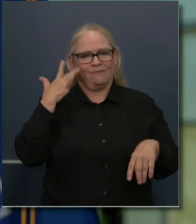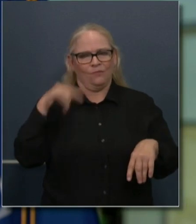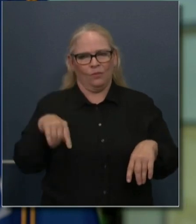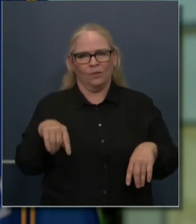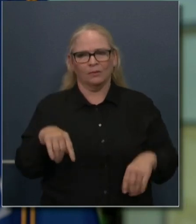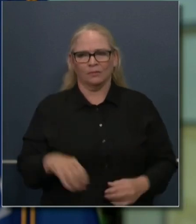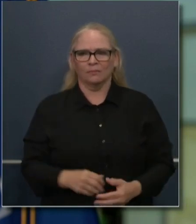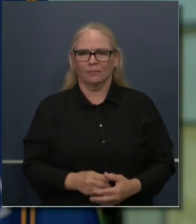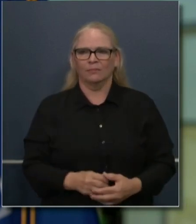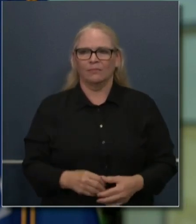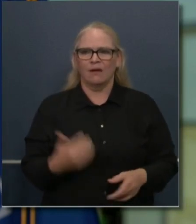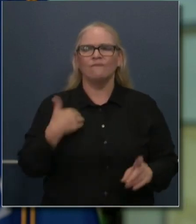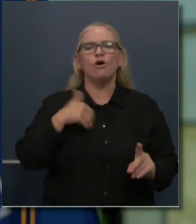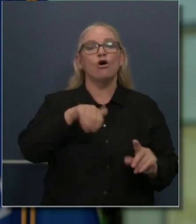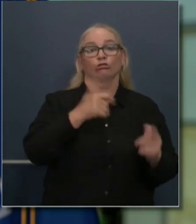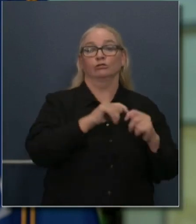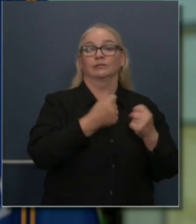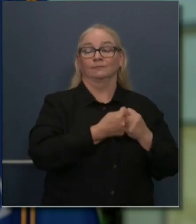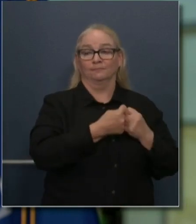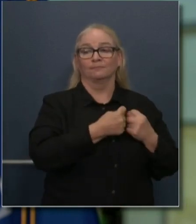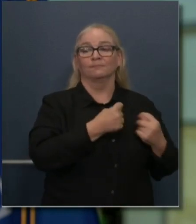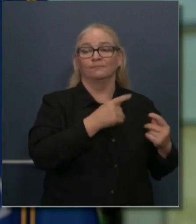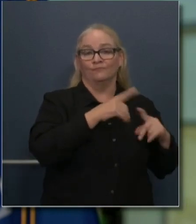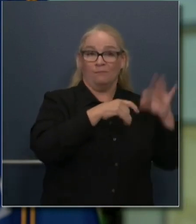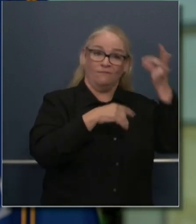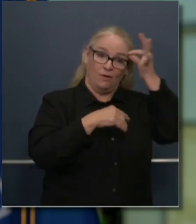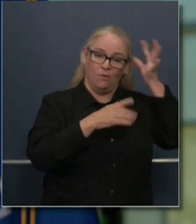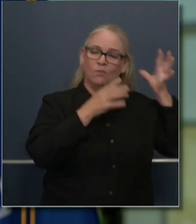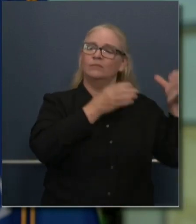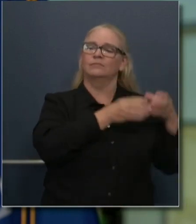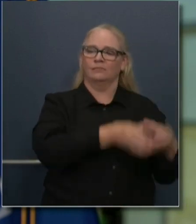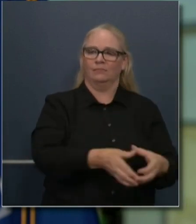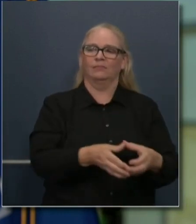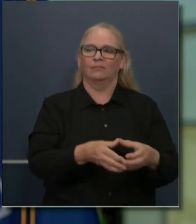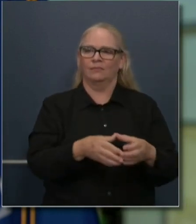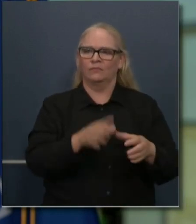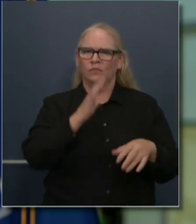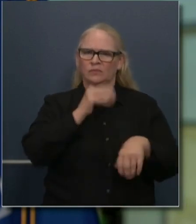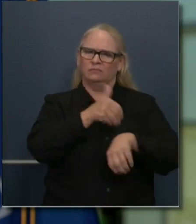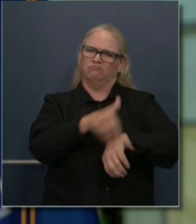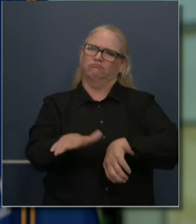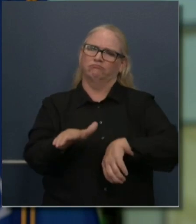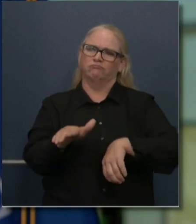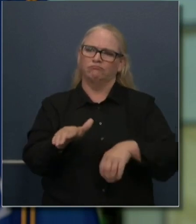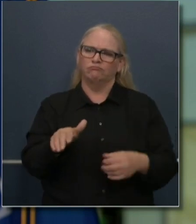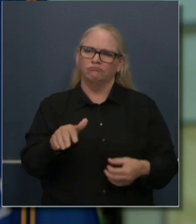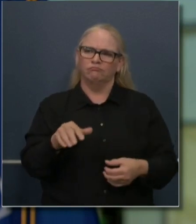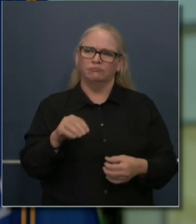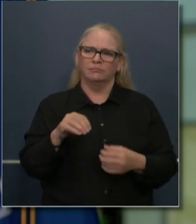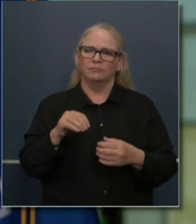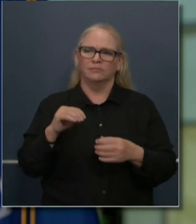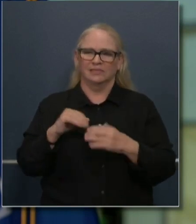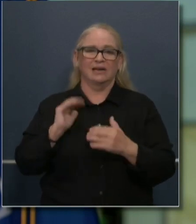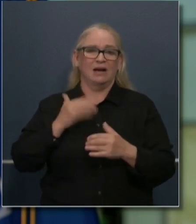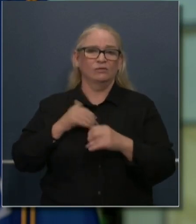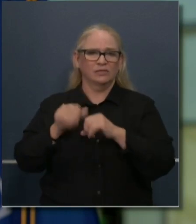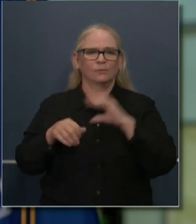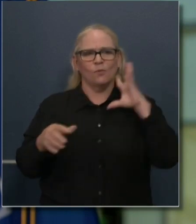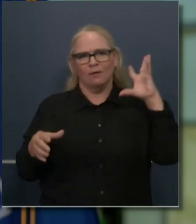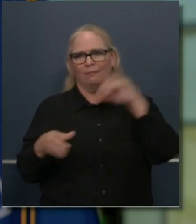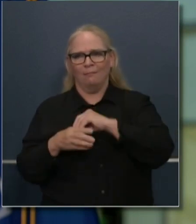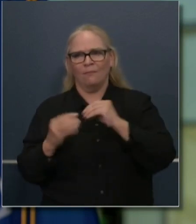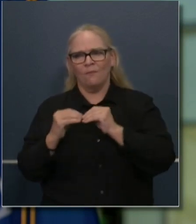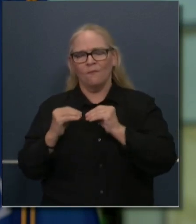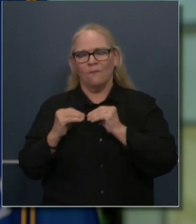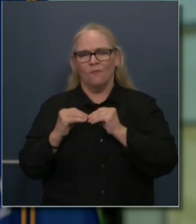teams that we've assembled and strike teams within our own system. You just recall the work we did down